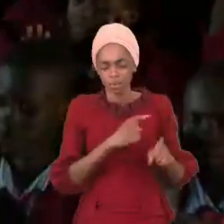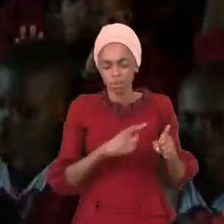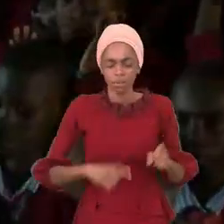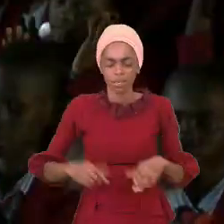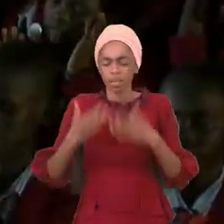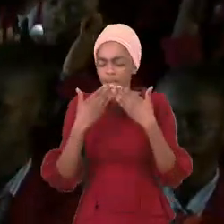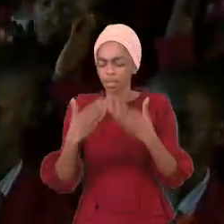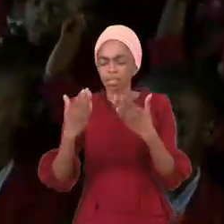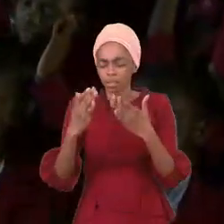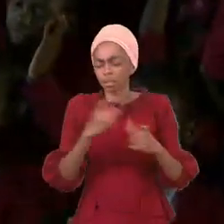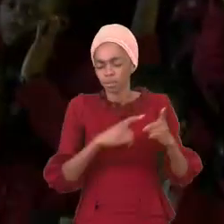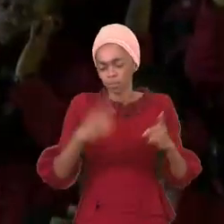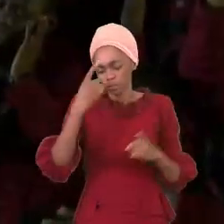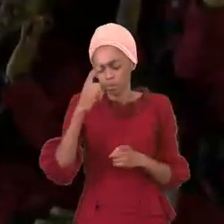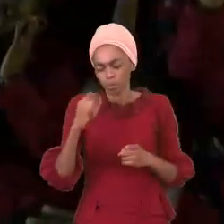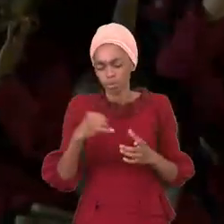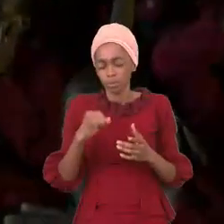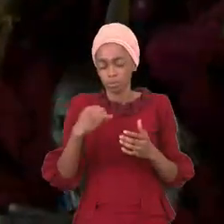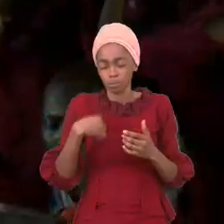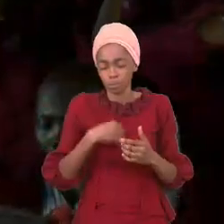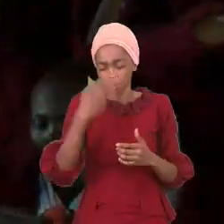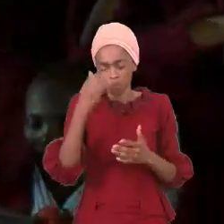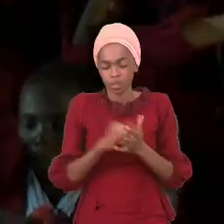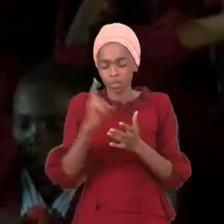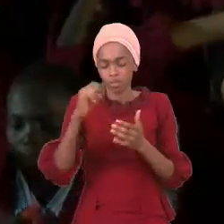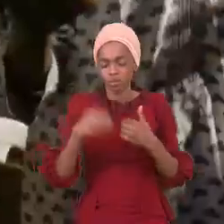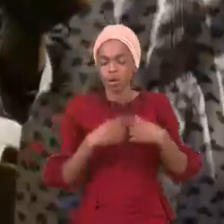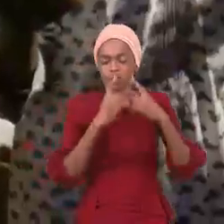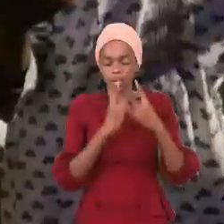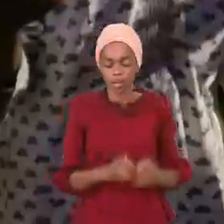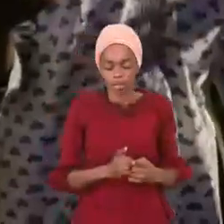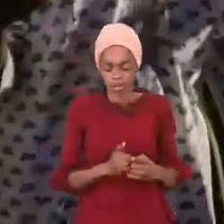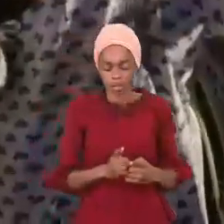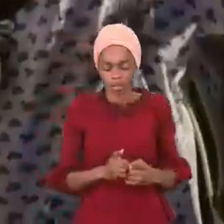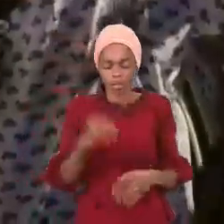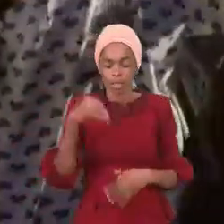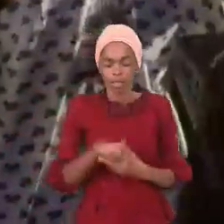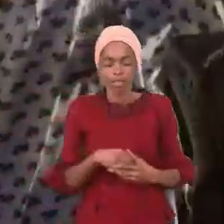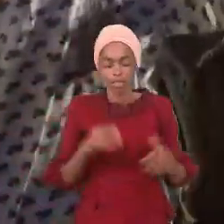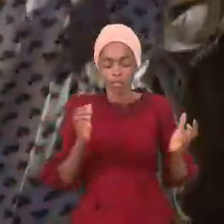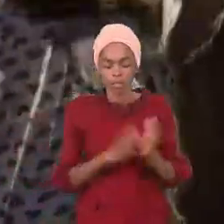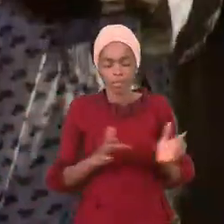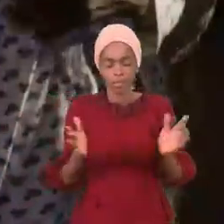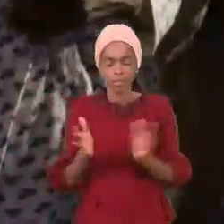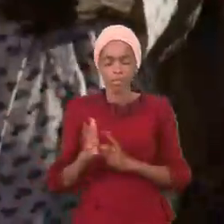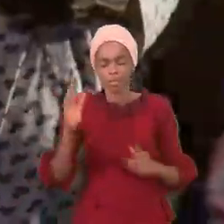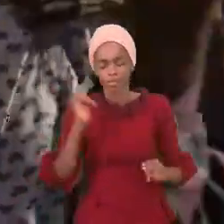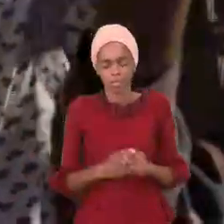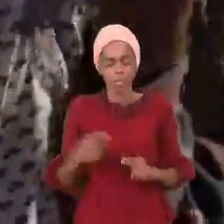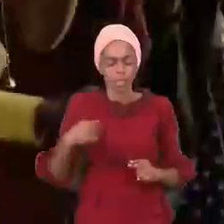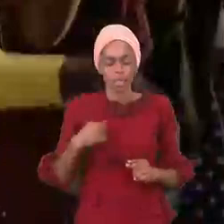you because we know you have answered. In Jesus' name